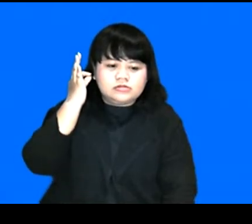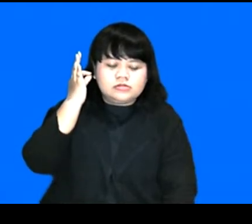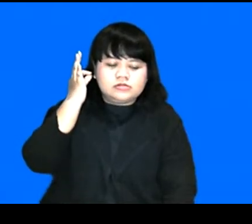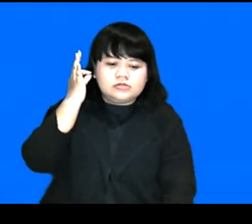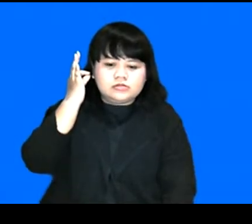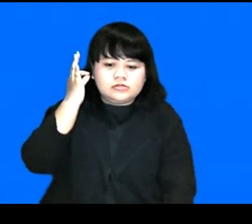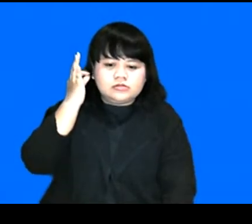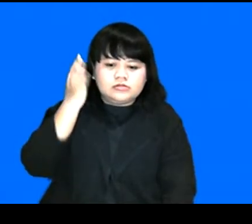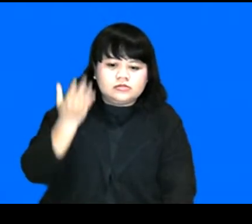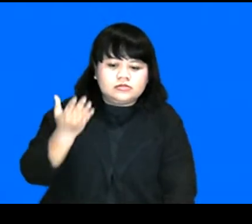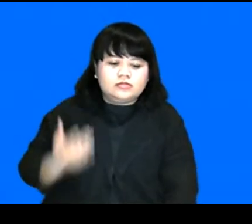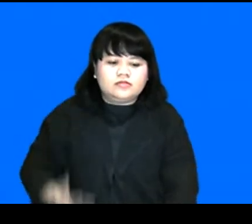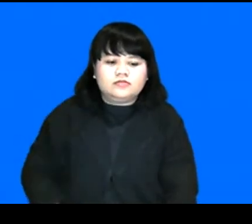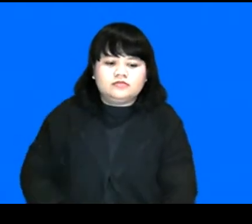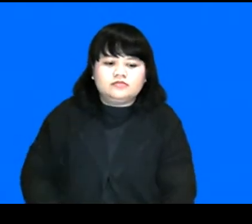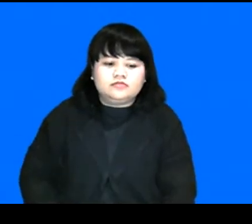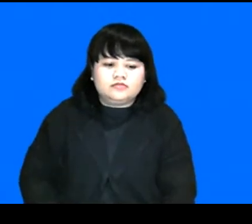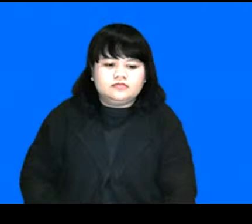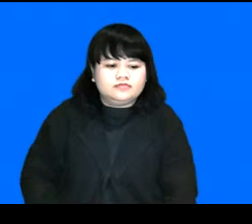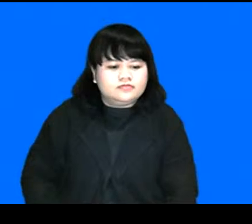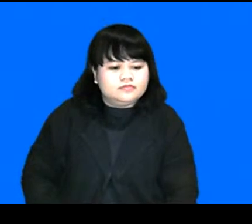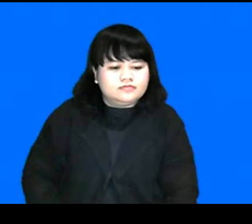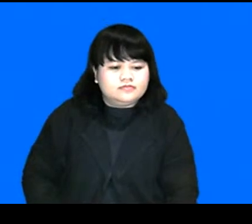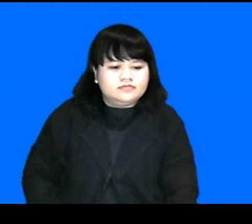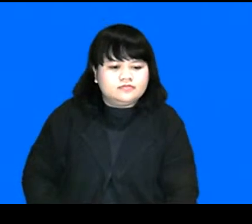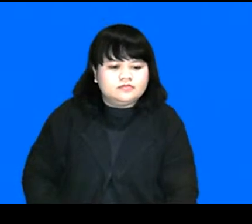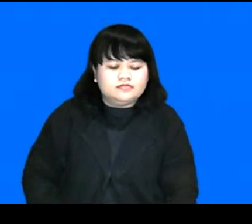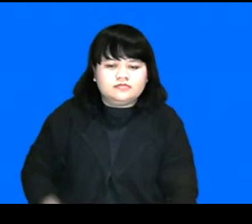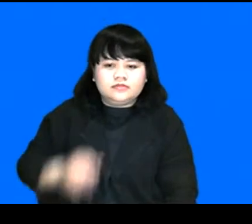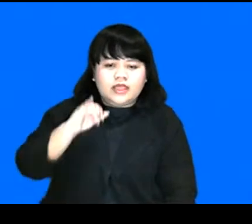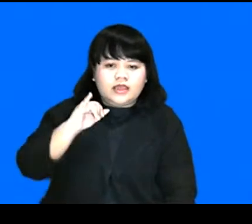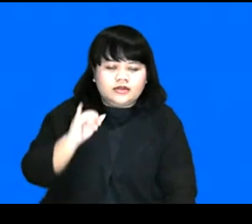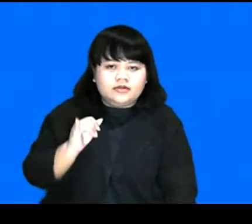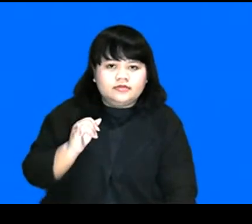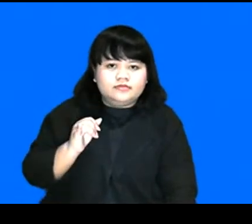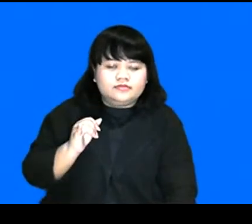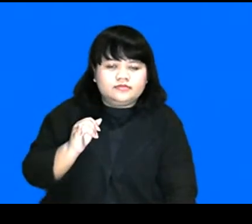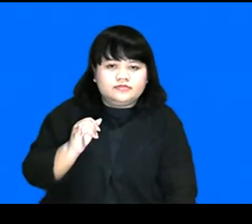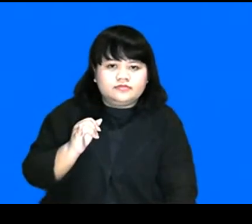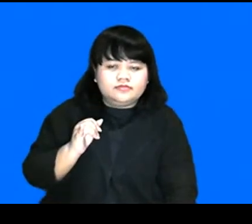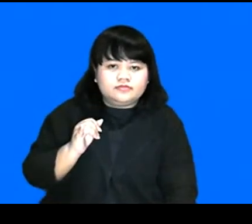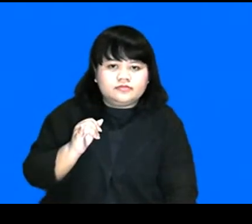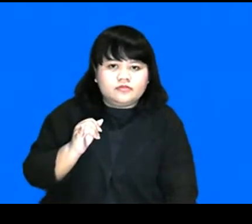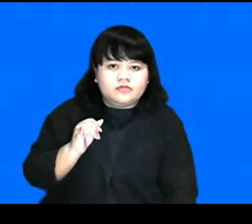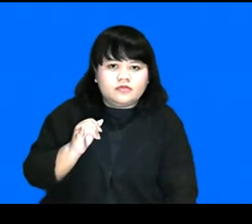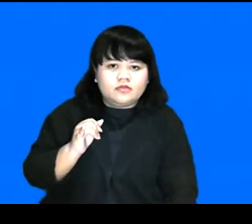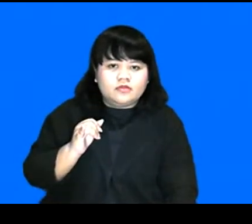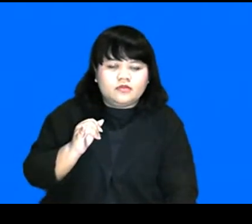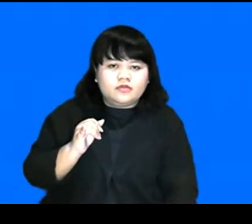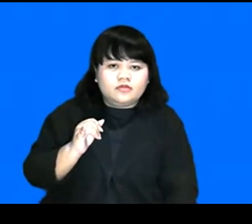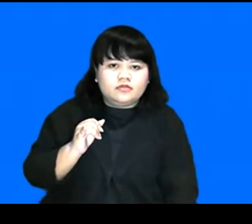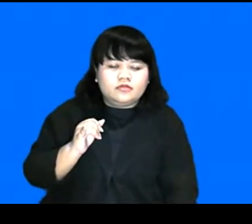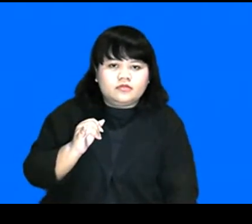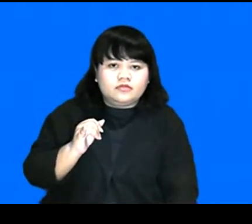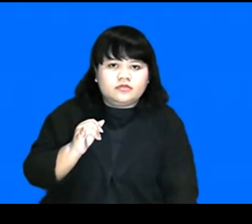so what struck me when I was coming over to this beautiful island